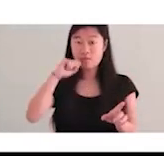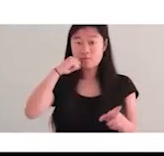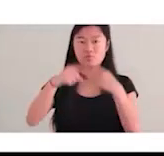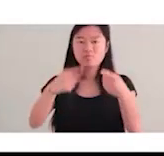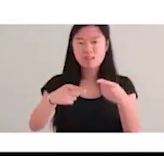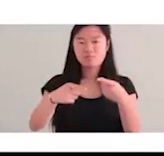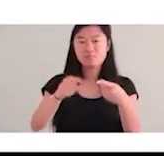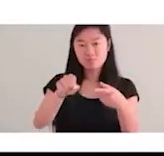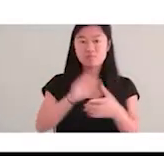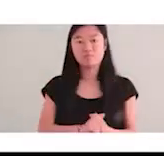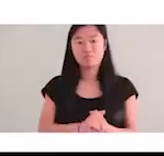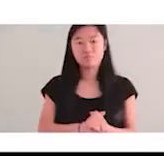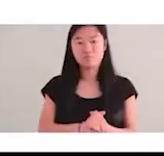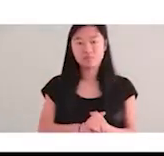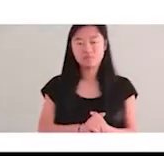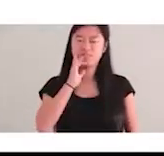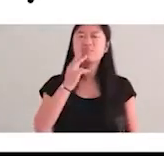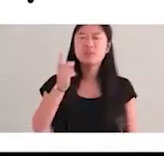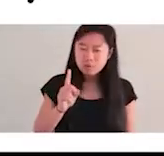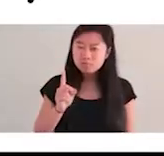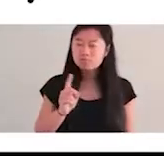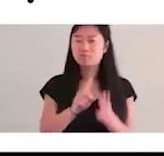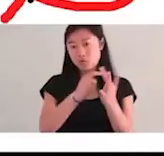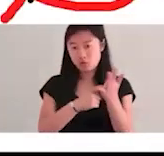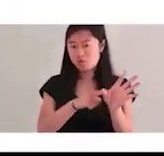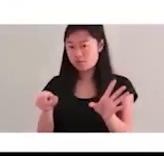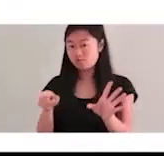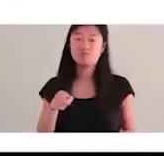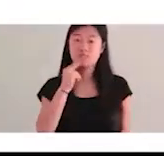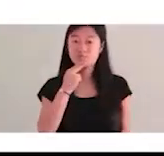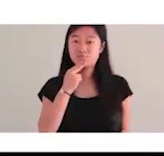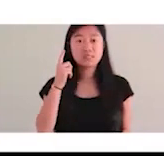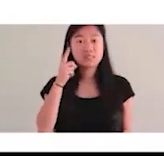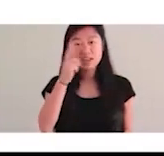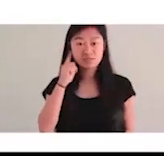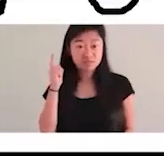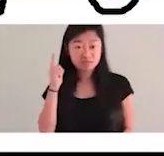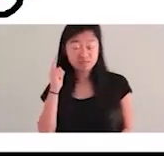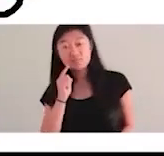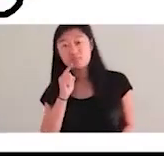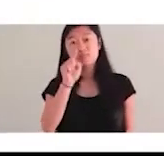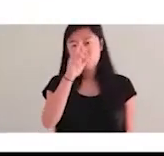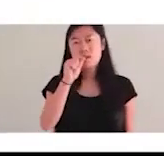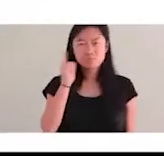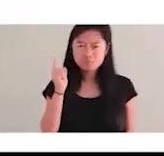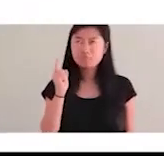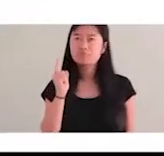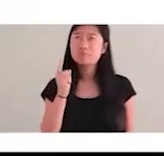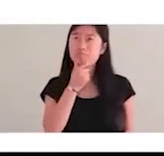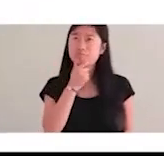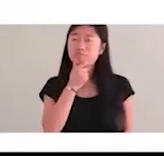today? Being deaf means that Jerry isn't able to hear. So when you hear the sounds of a car honking its